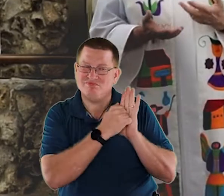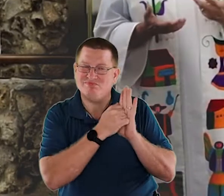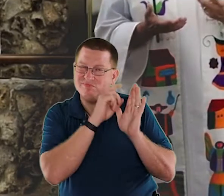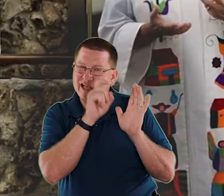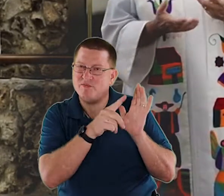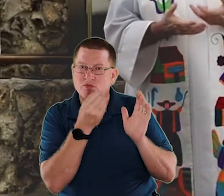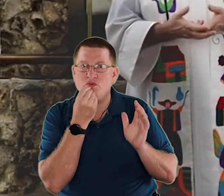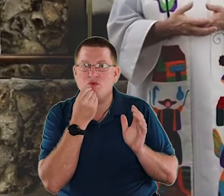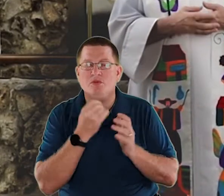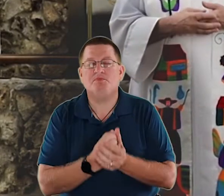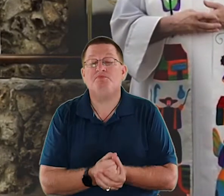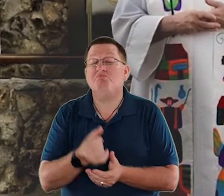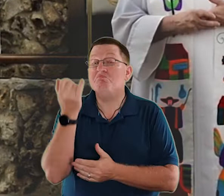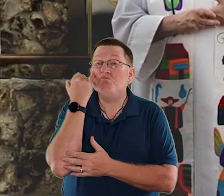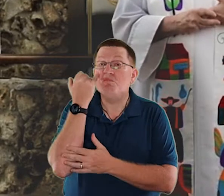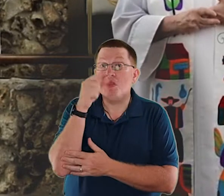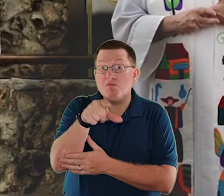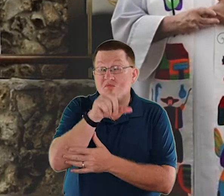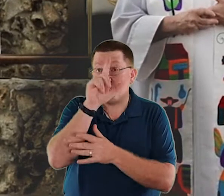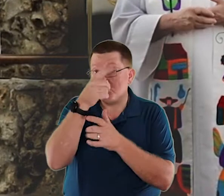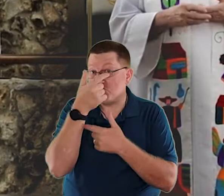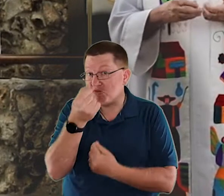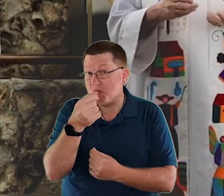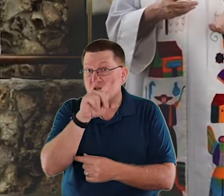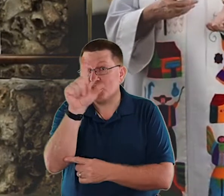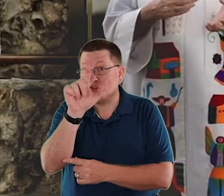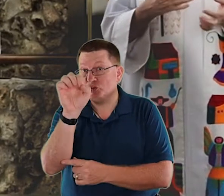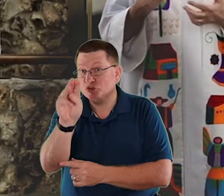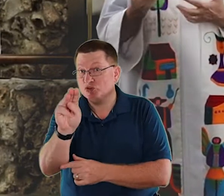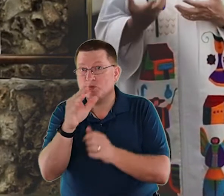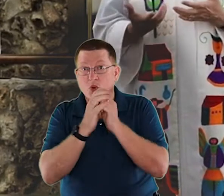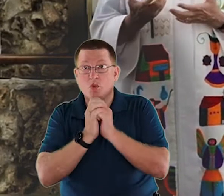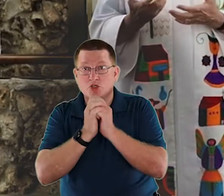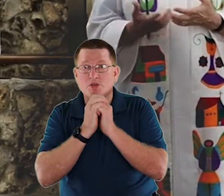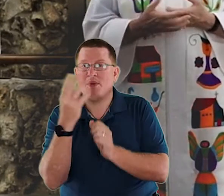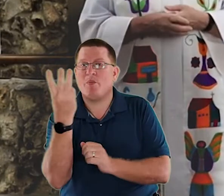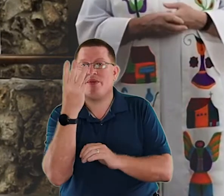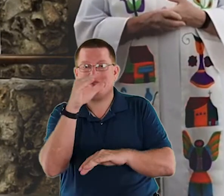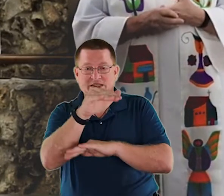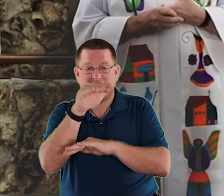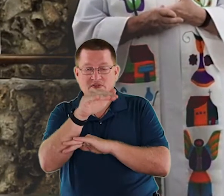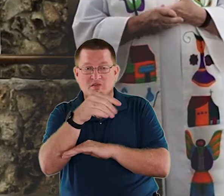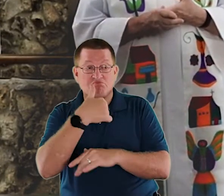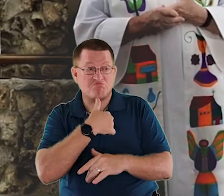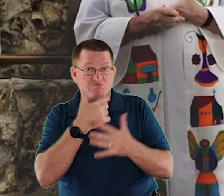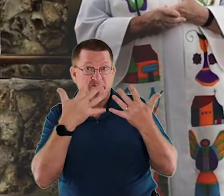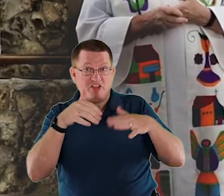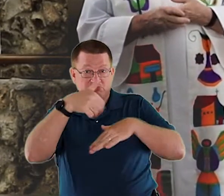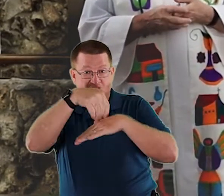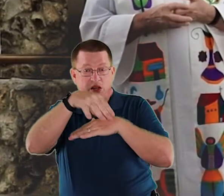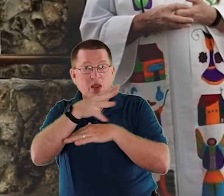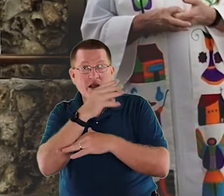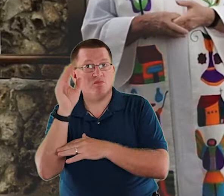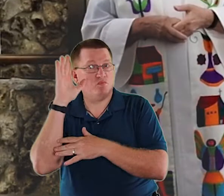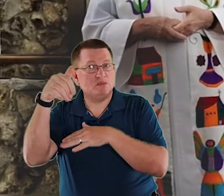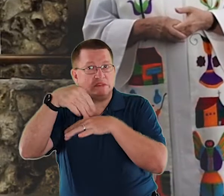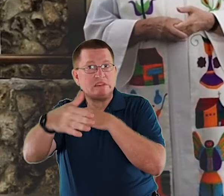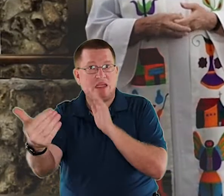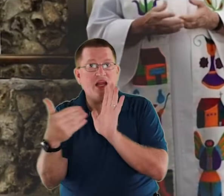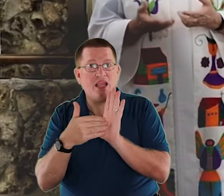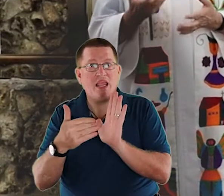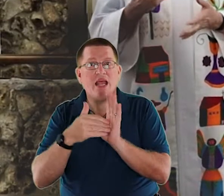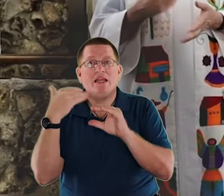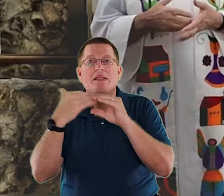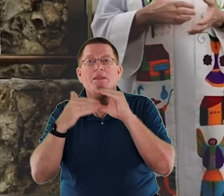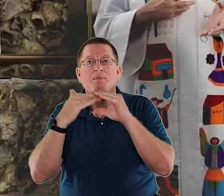are interested in Zoom worship on Wednesday evenings, I have sent out, or will send out again, an